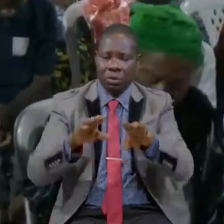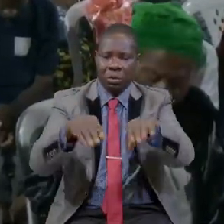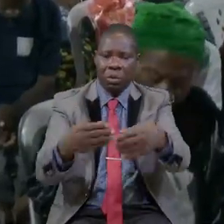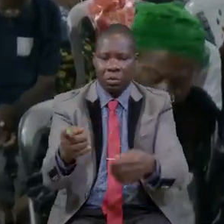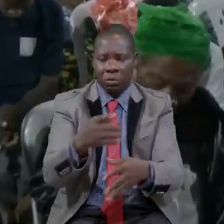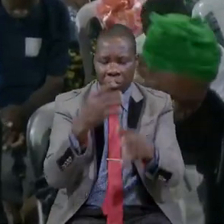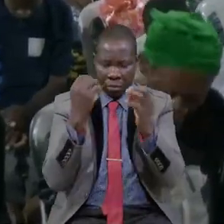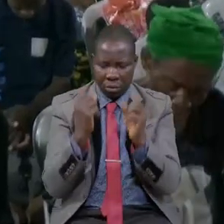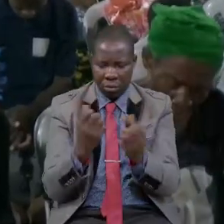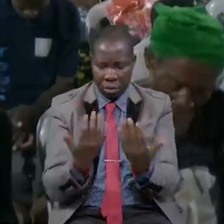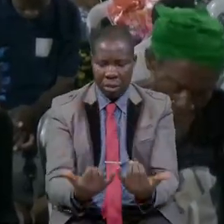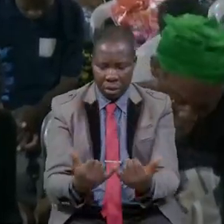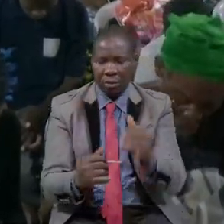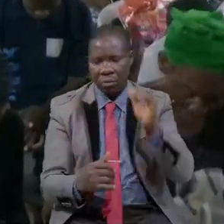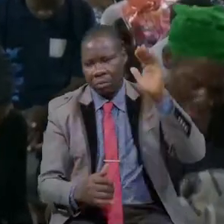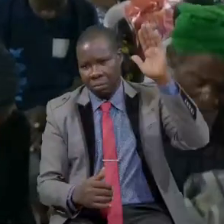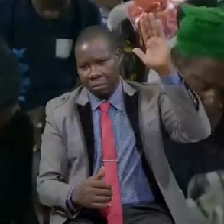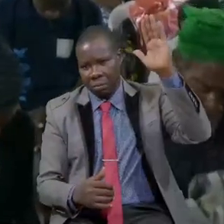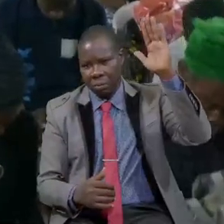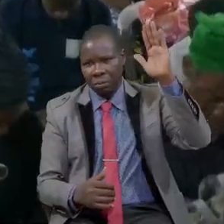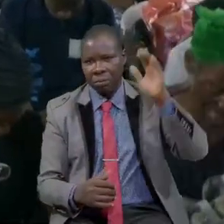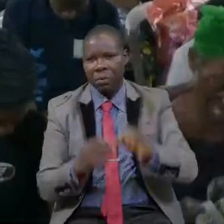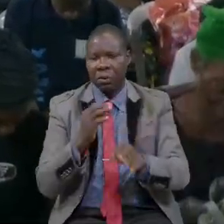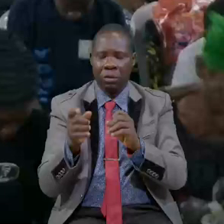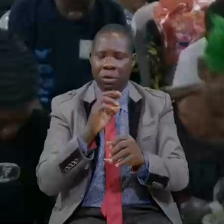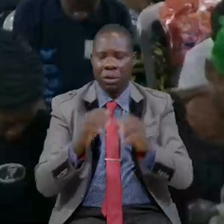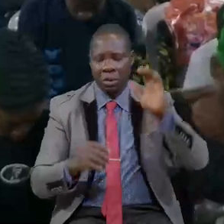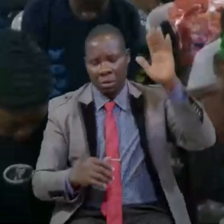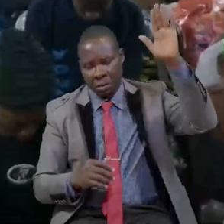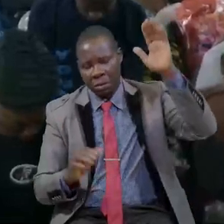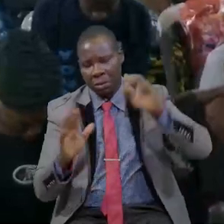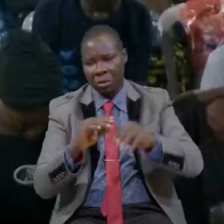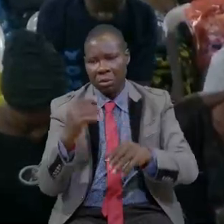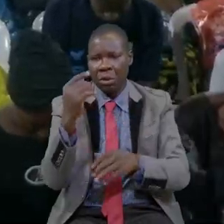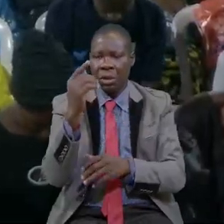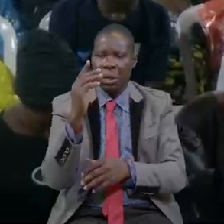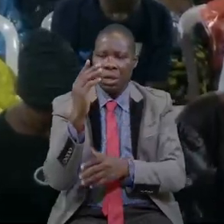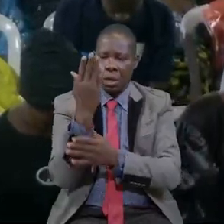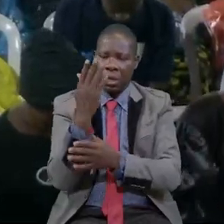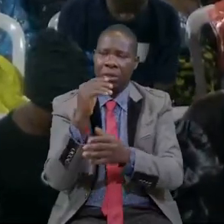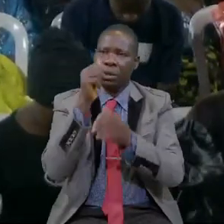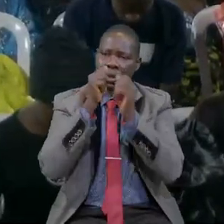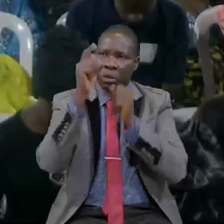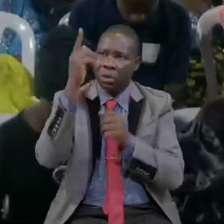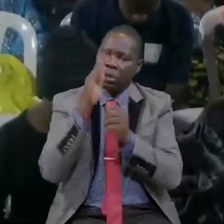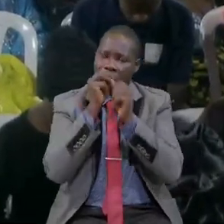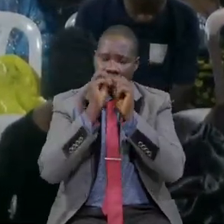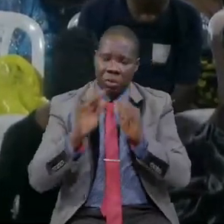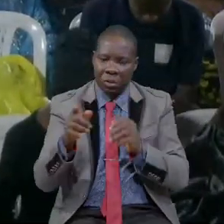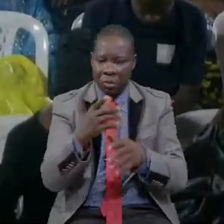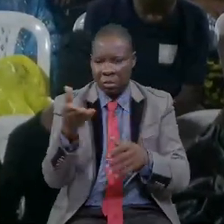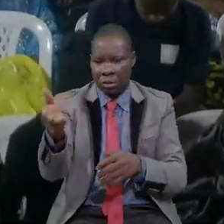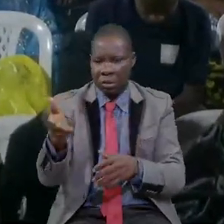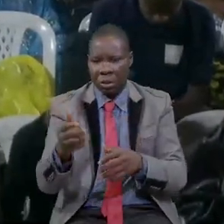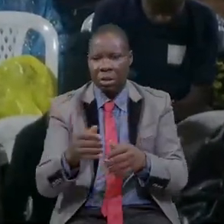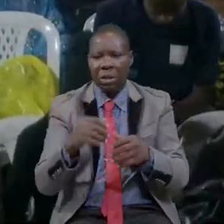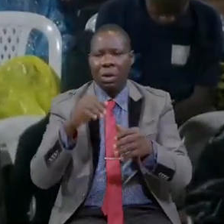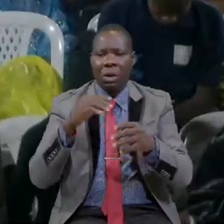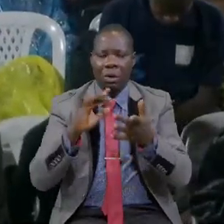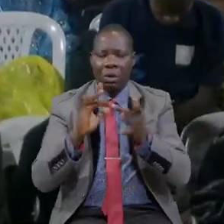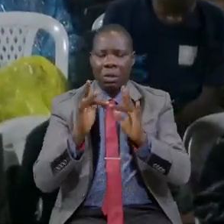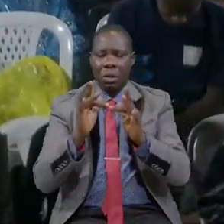raise up your hand if you're raising up your hand God bless you there God bless you there unlik you the Lord